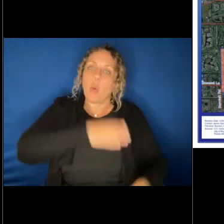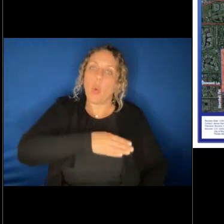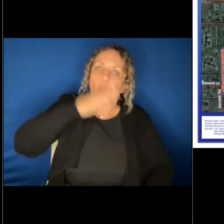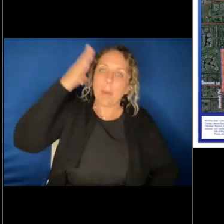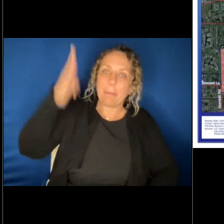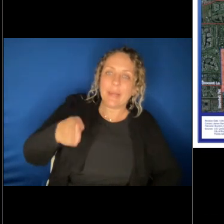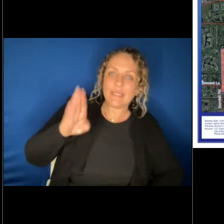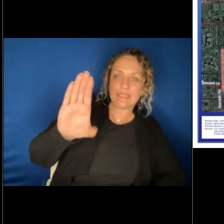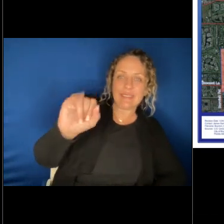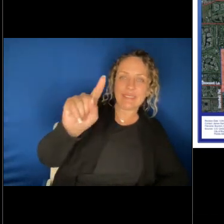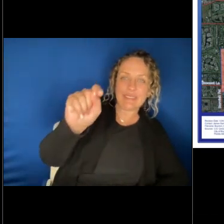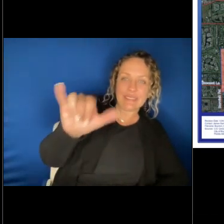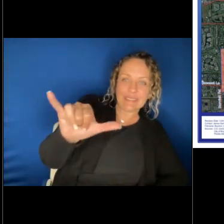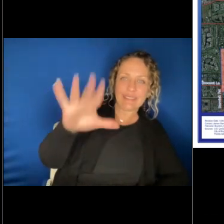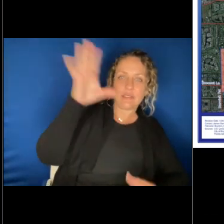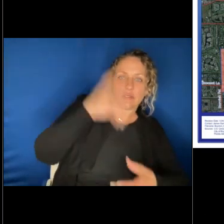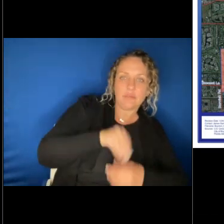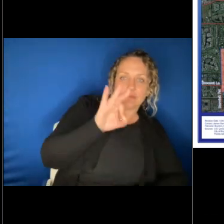Florida? Thank you.